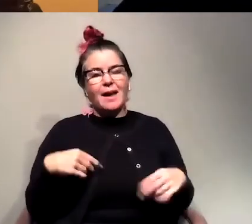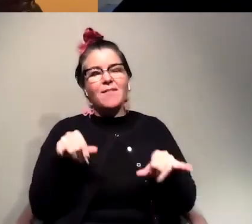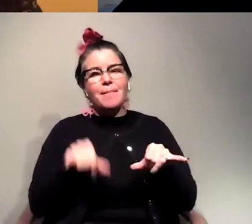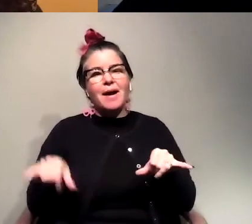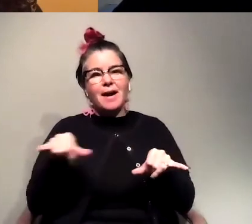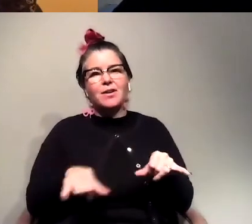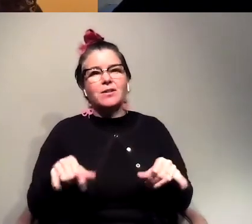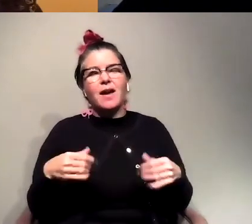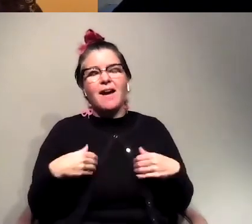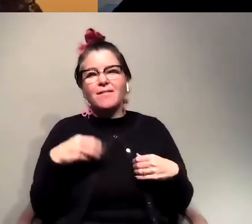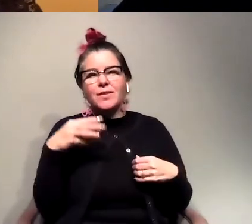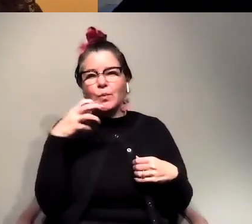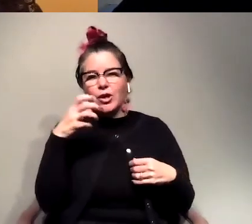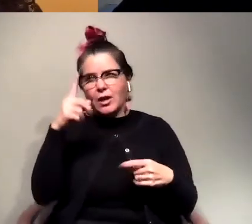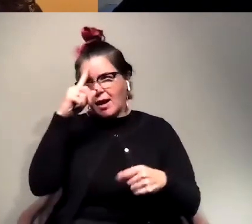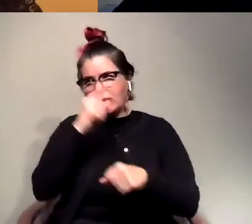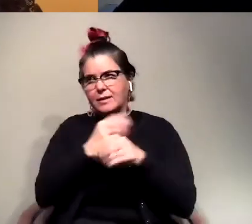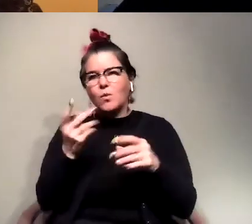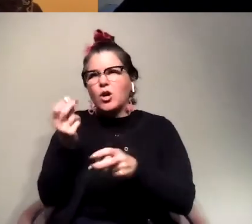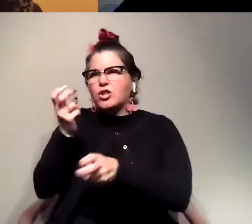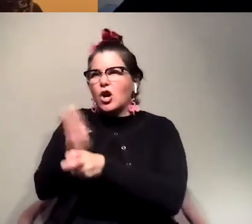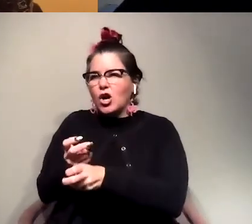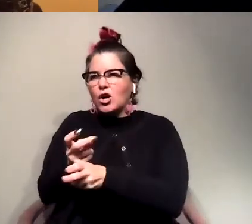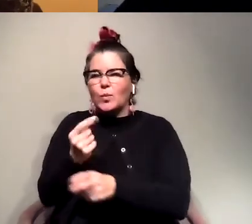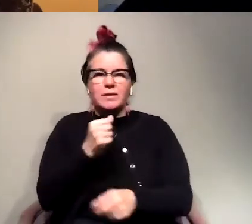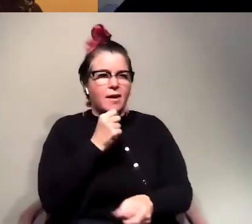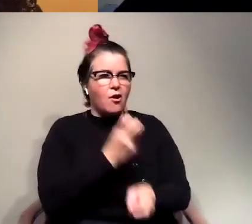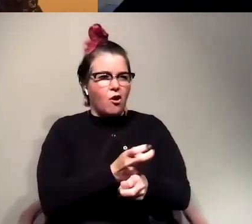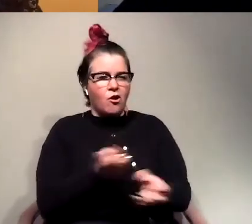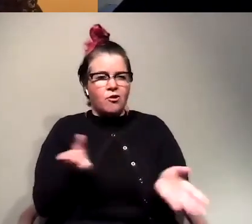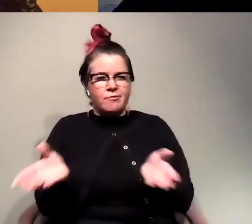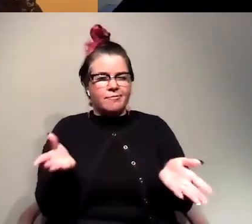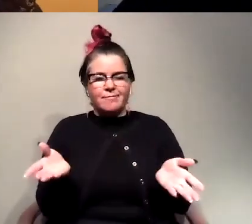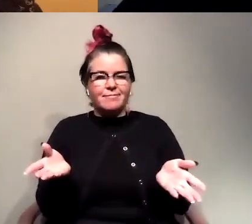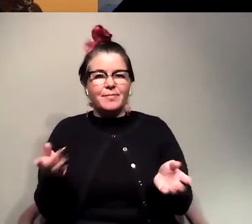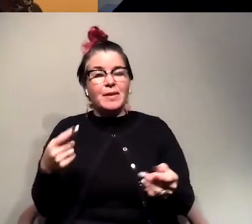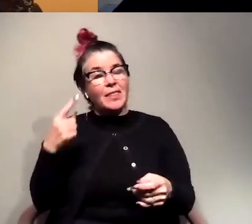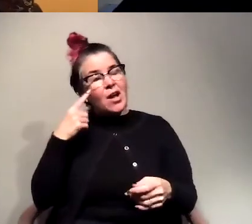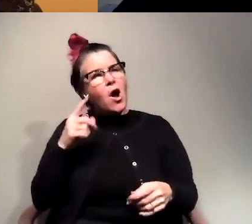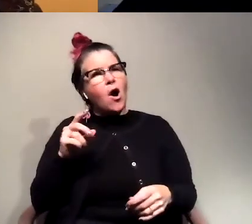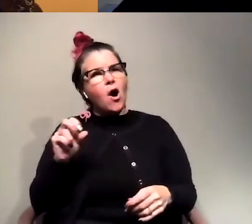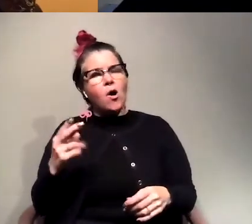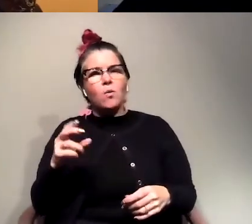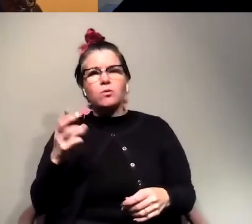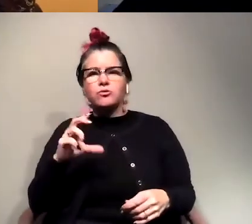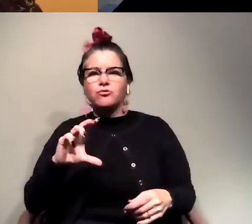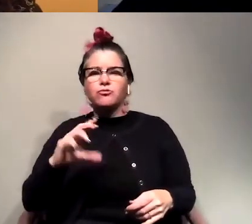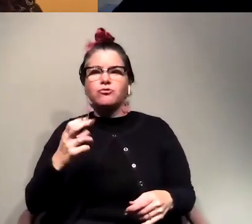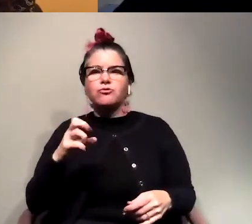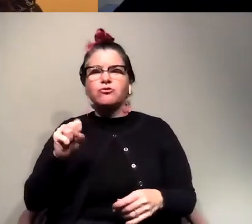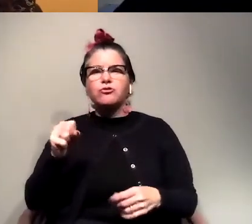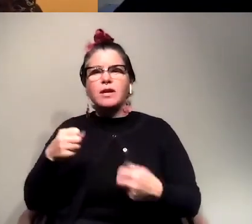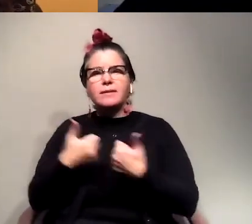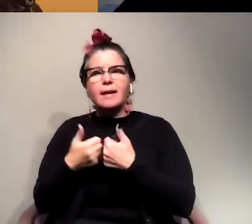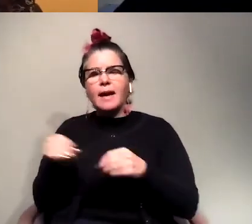we have a weird idea of what's hard and what's not hard as well. So we think like, oh, chess, very difficult. Very smart